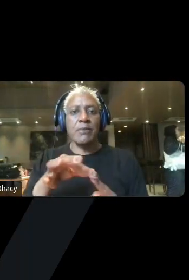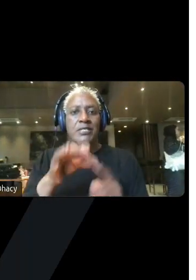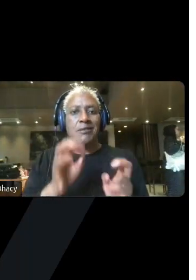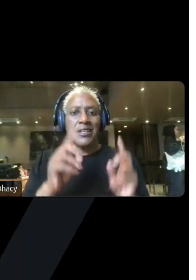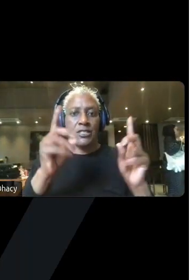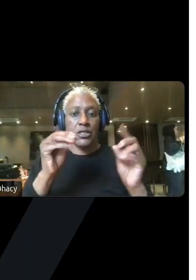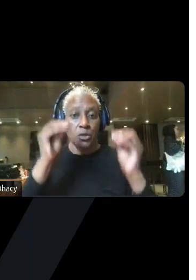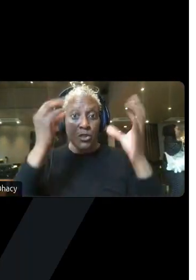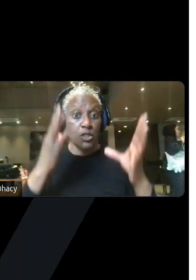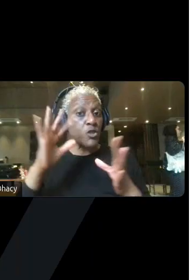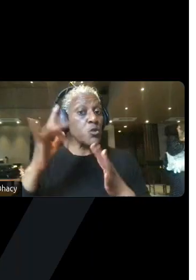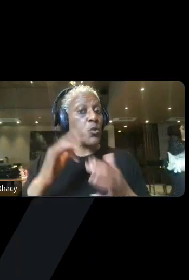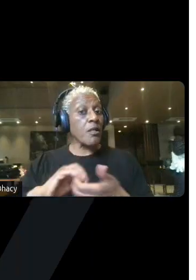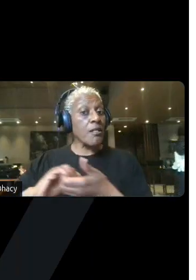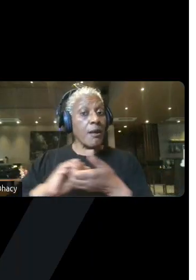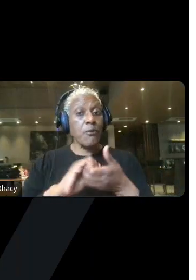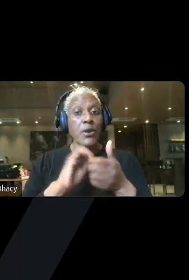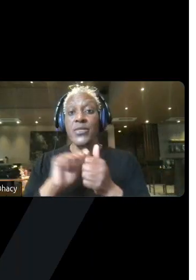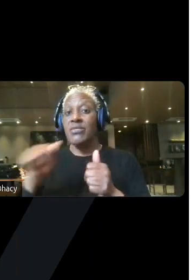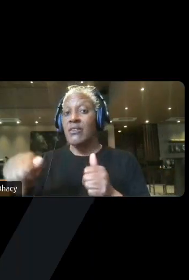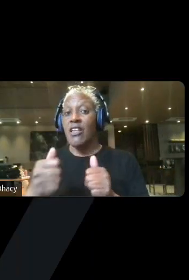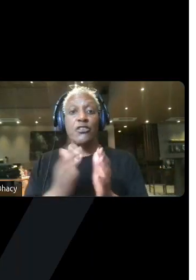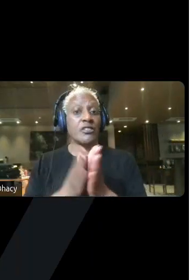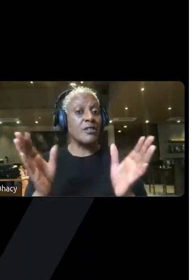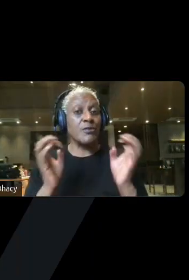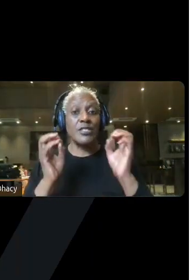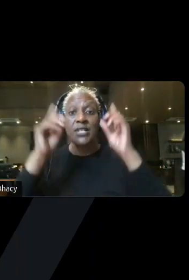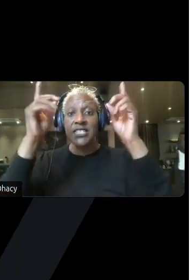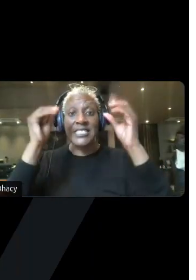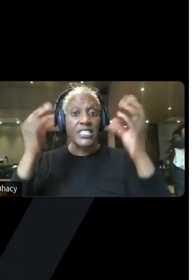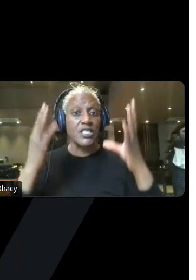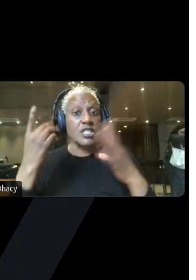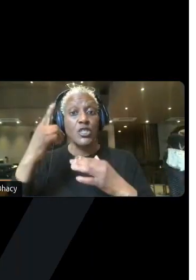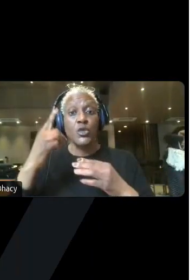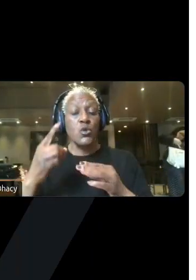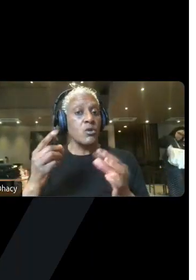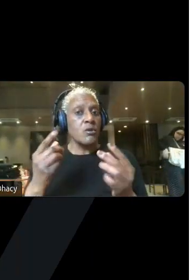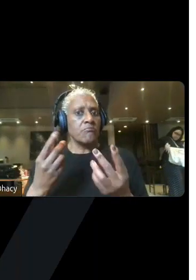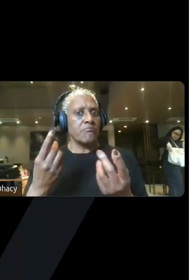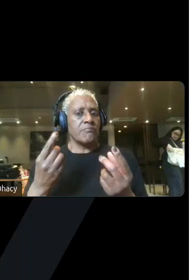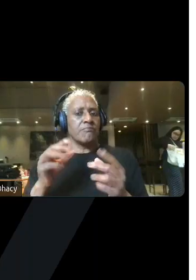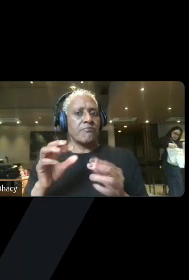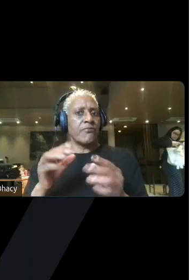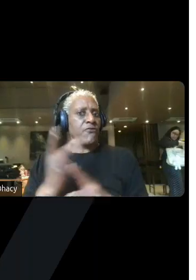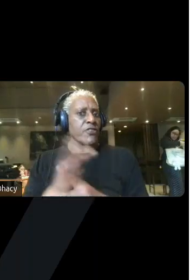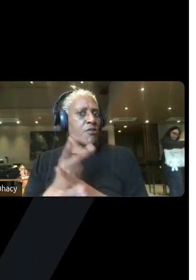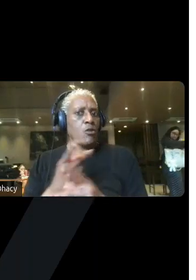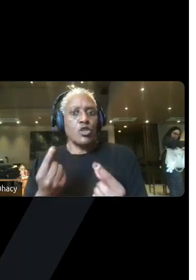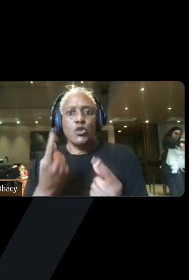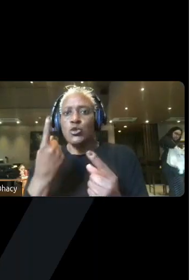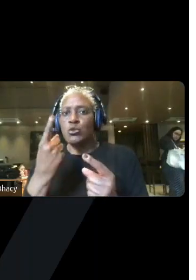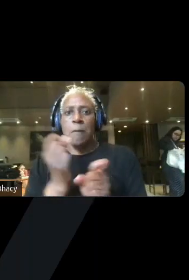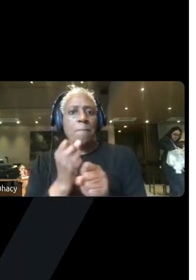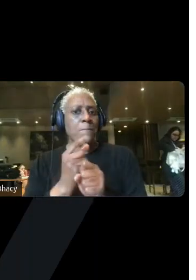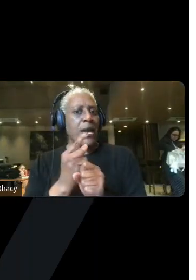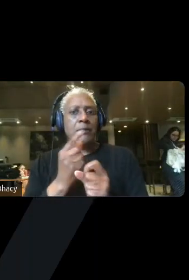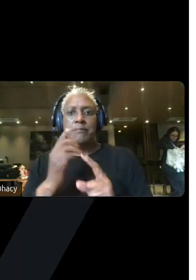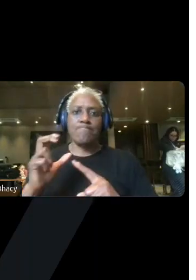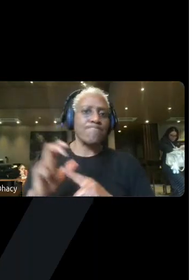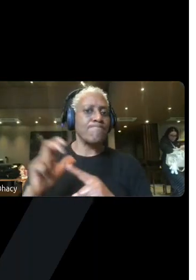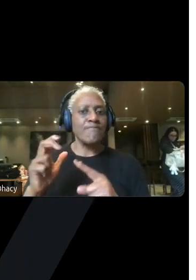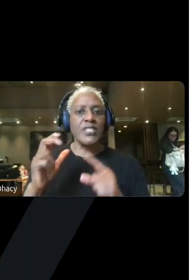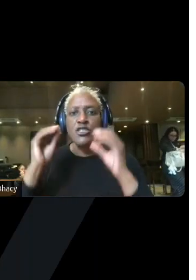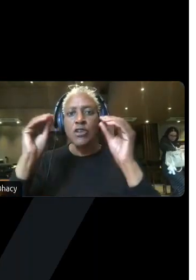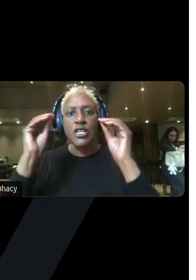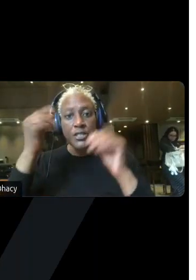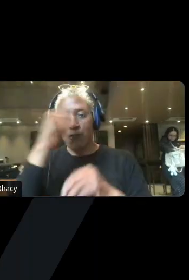education teachers on how to make instruction strongest. You'll manage an IEP caseload, again, just like any special education